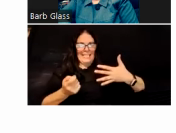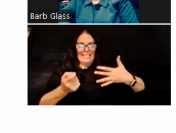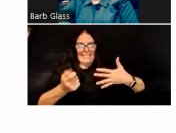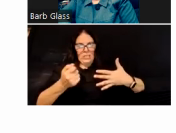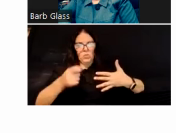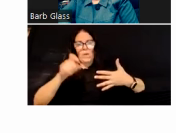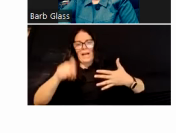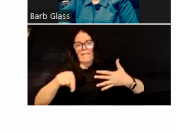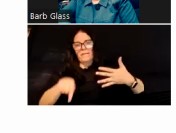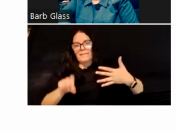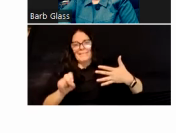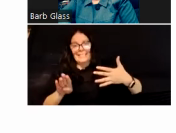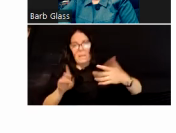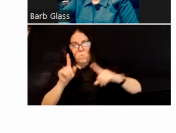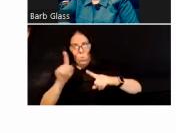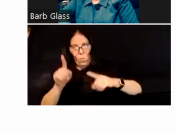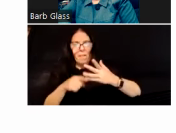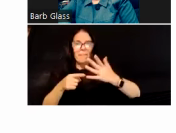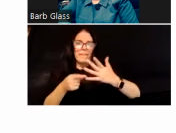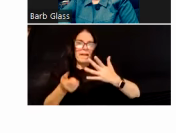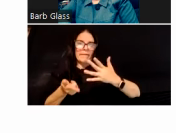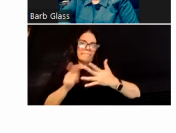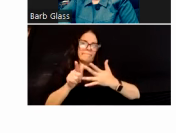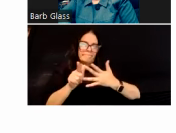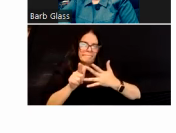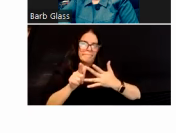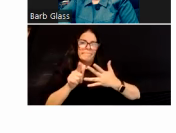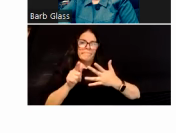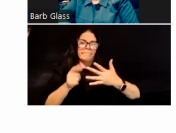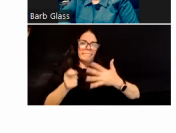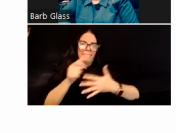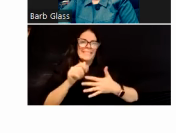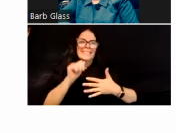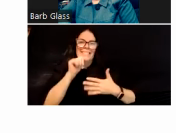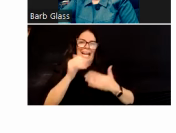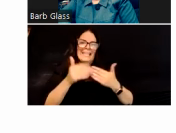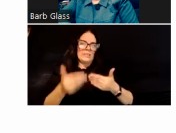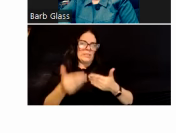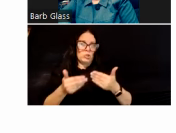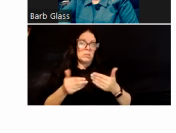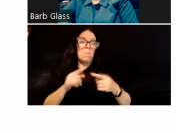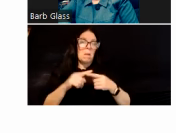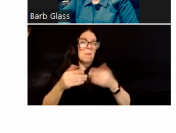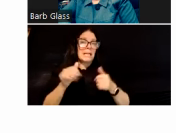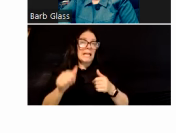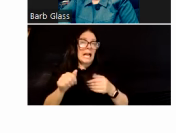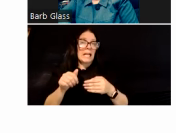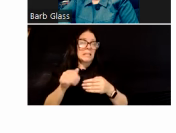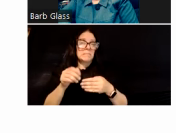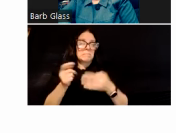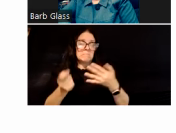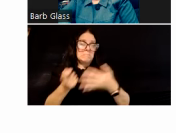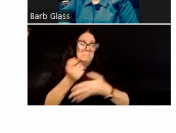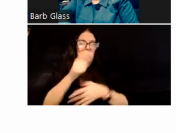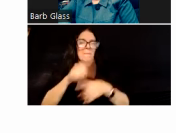sub goal first, and then you have to delete up. It's a little tricky to do, but in the end, you can delete the whole plan item. You just